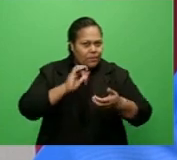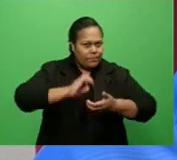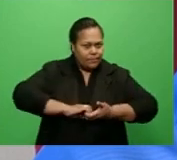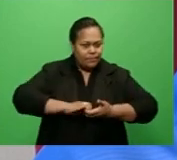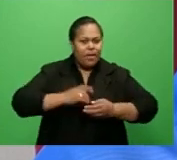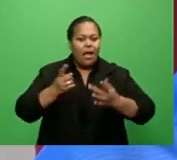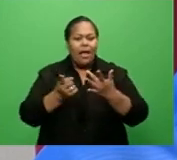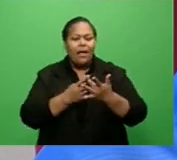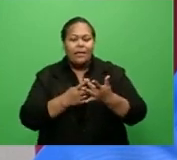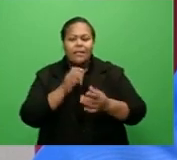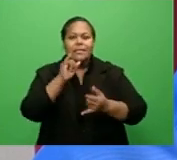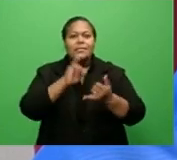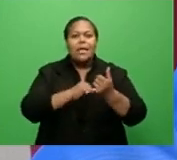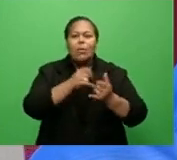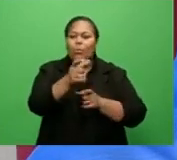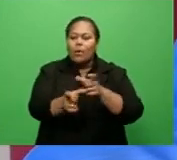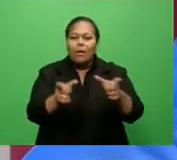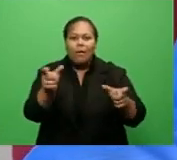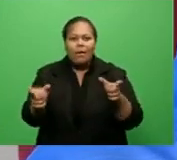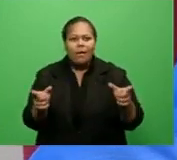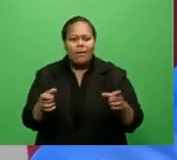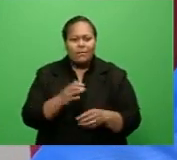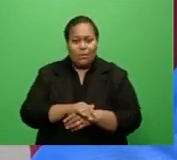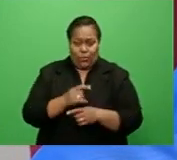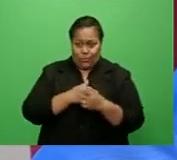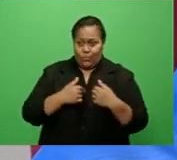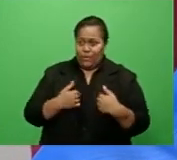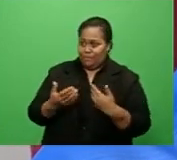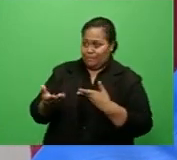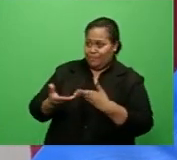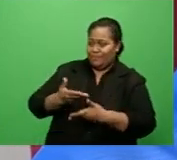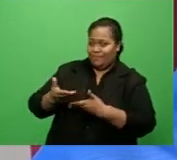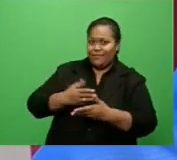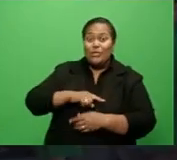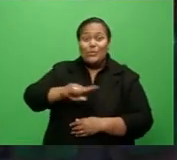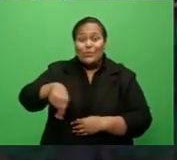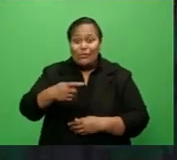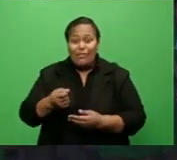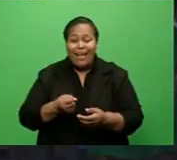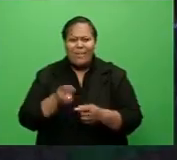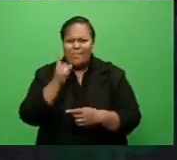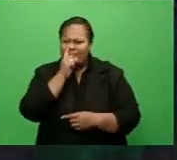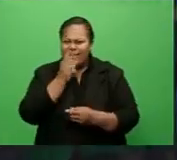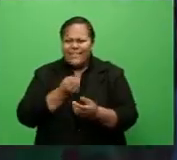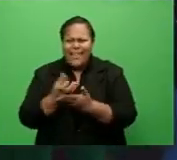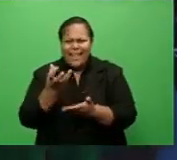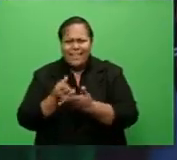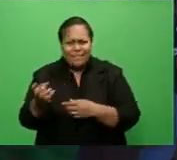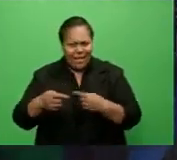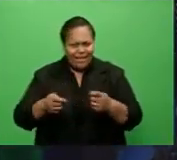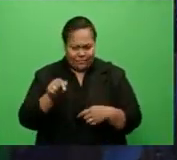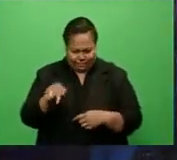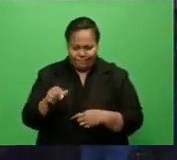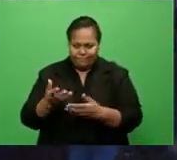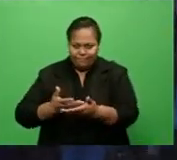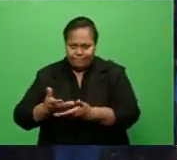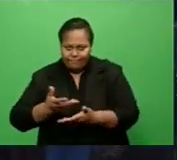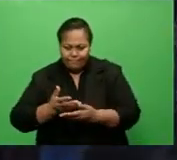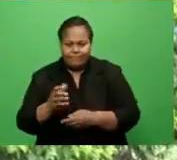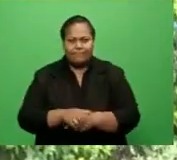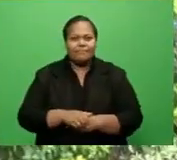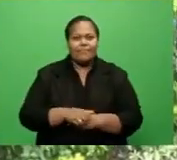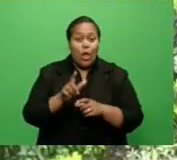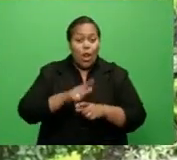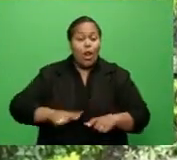stakeholders. And we're talking to the Suva market vendors as well. Local Government Minister Premila Kumar says a few